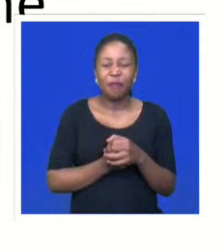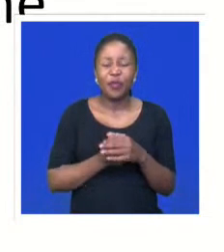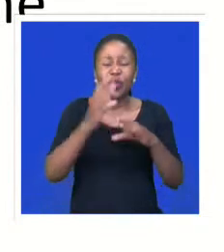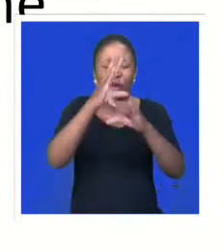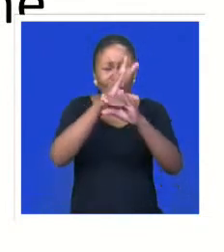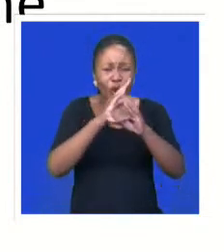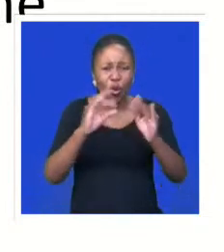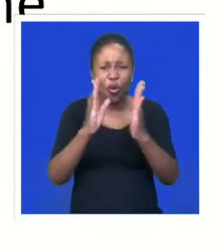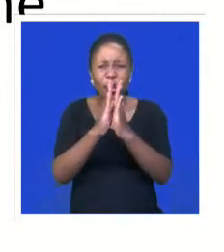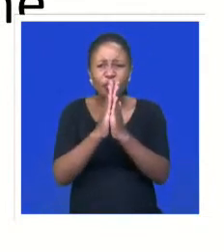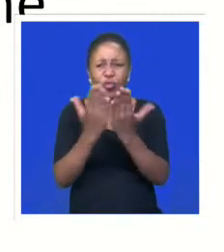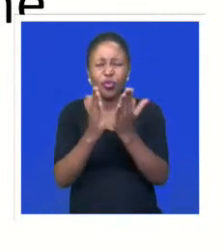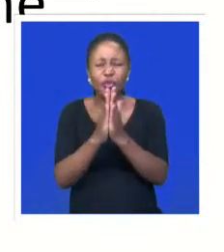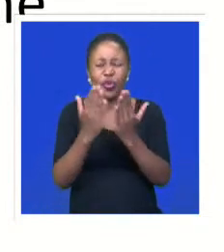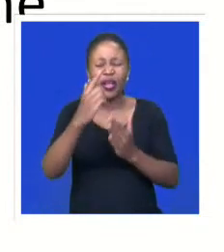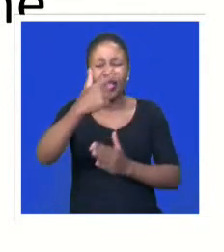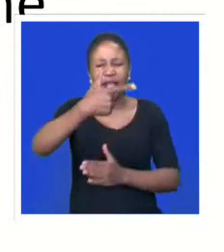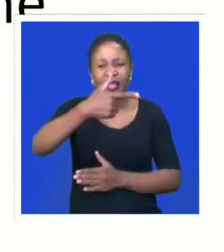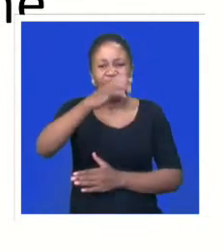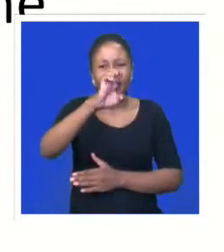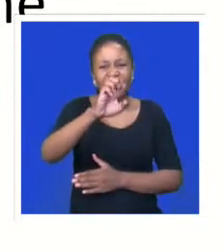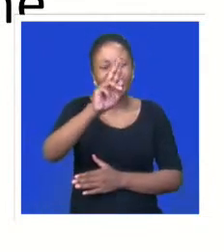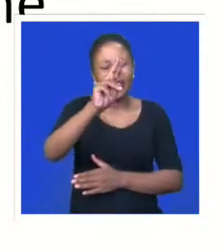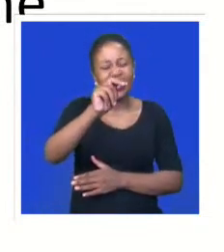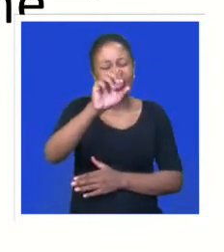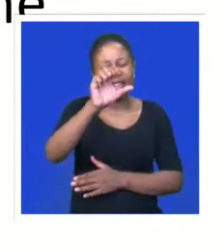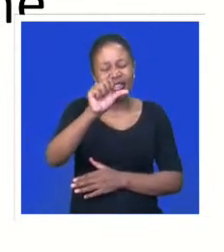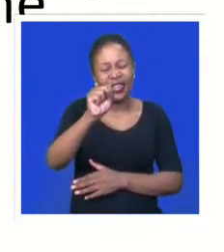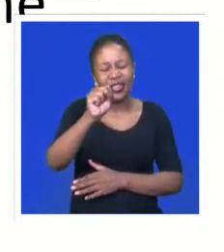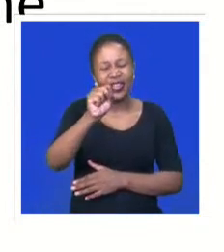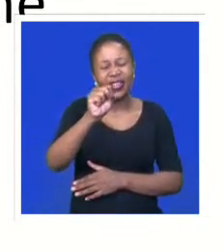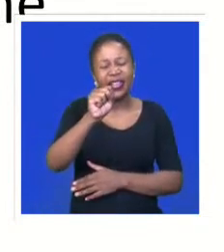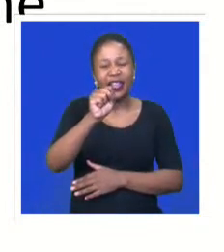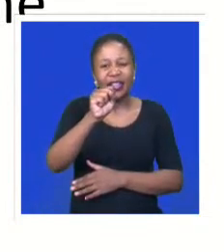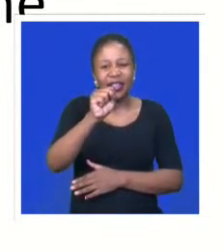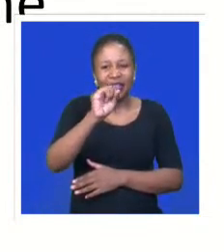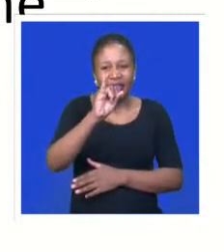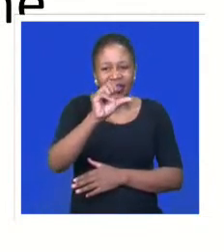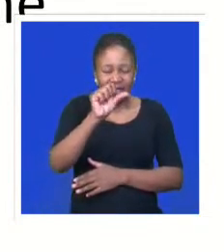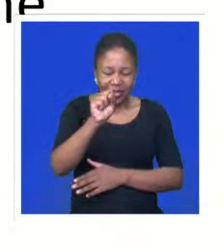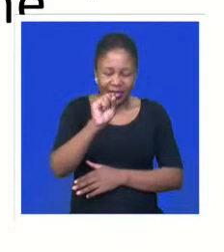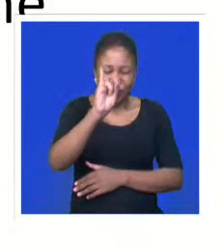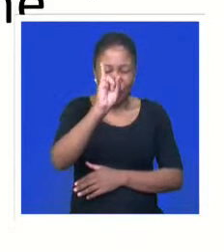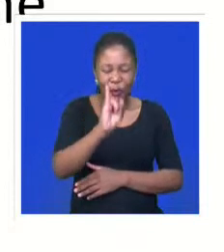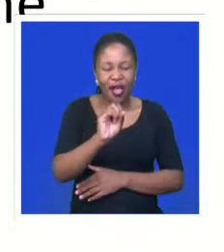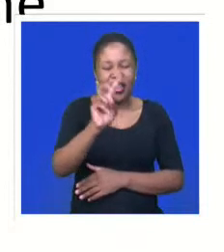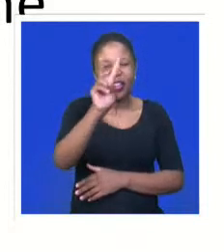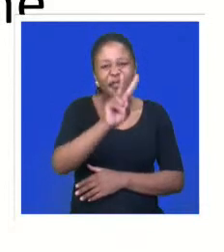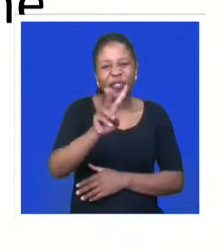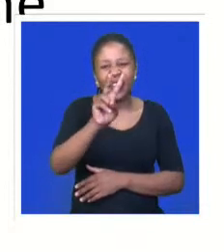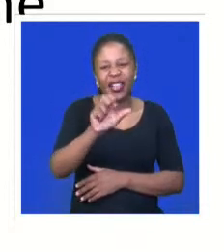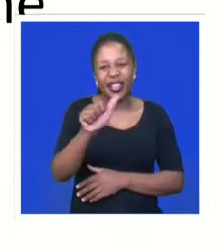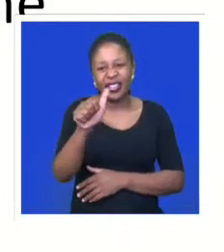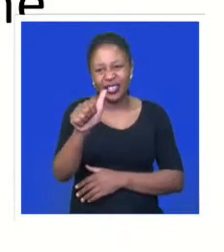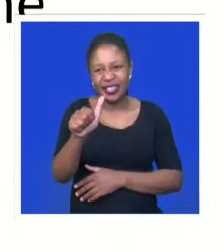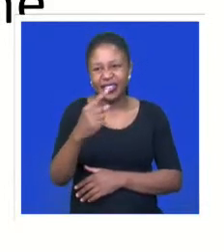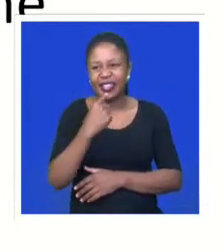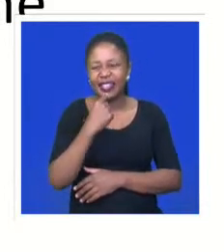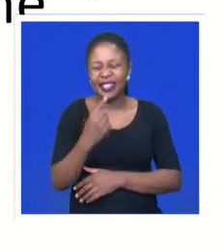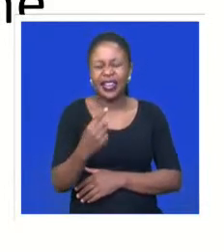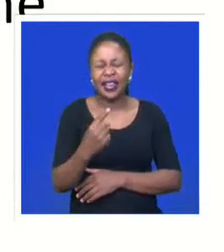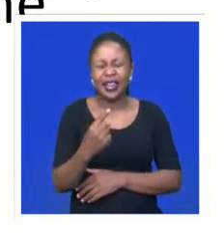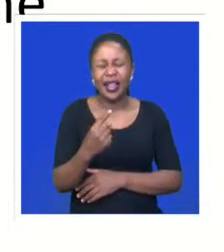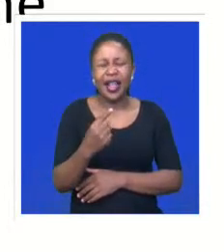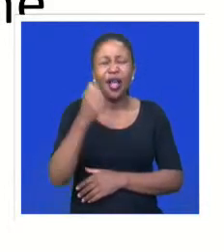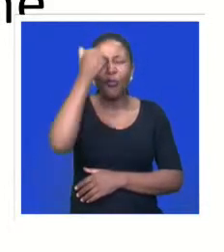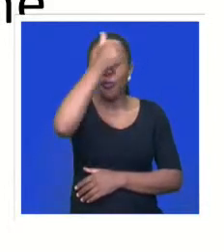God said, let there. Genesis 1 verse 6 also said, and God said,